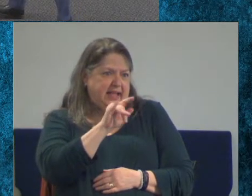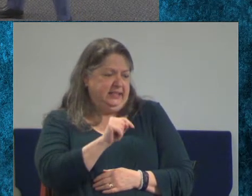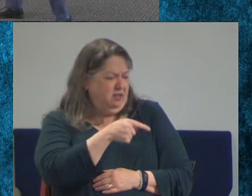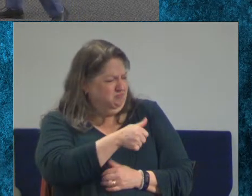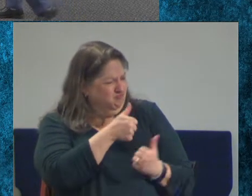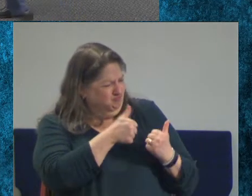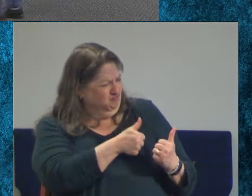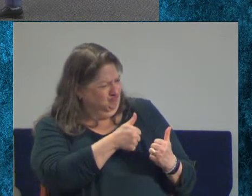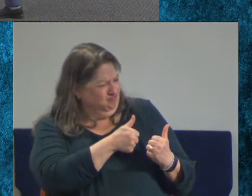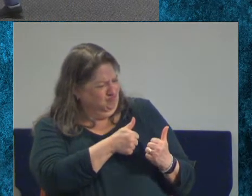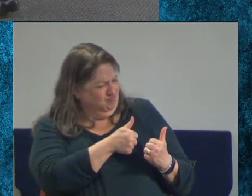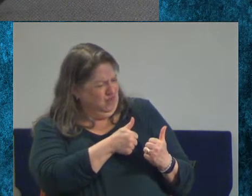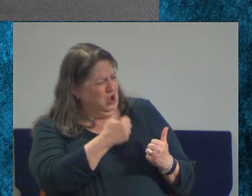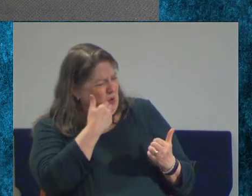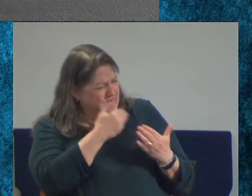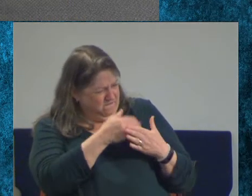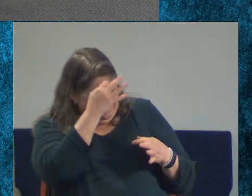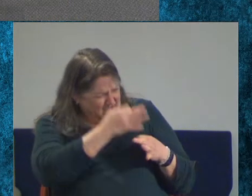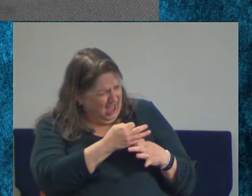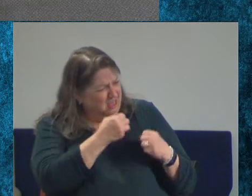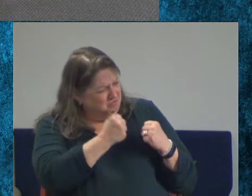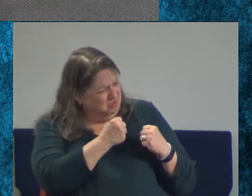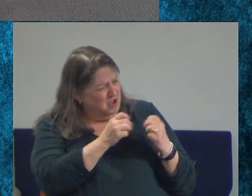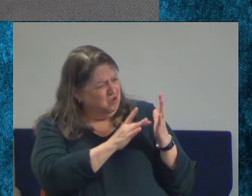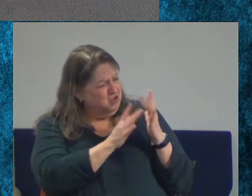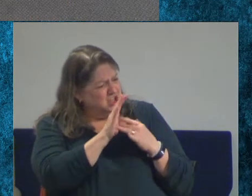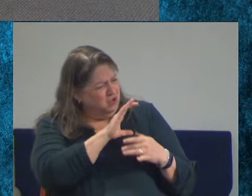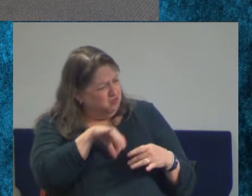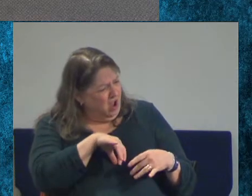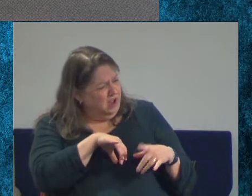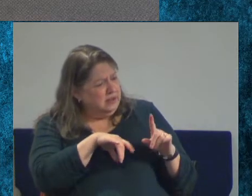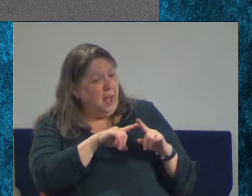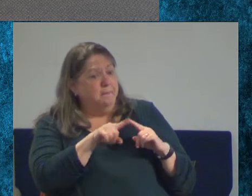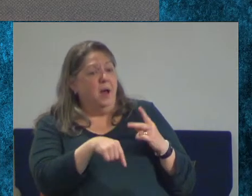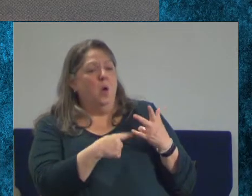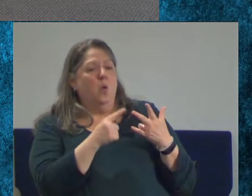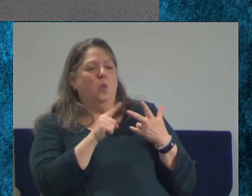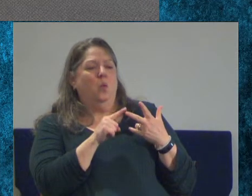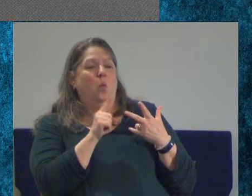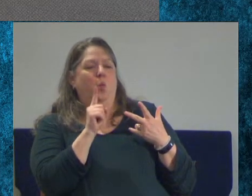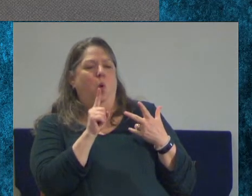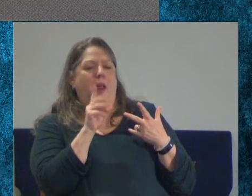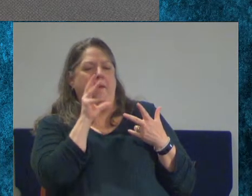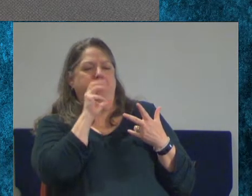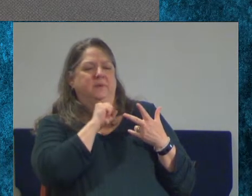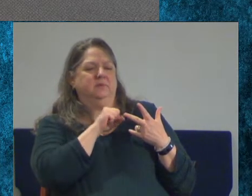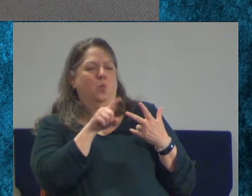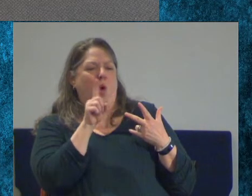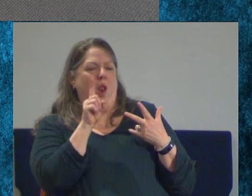and you have faith in Lord Jesus Christ, but this one thing is missing.